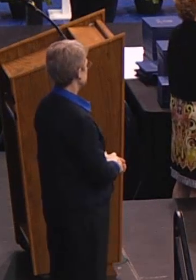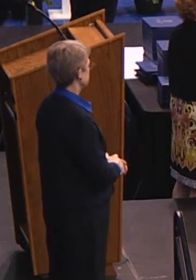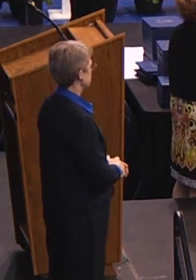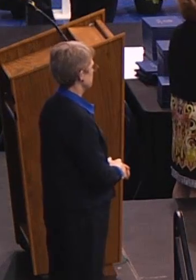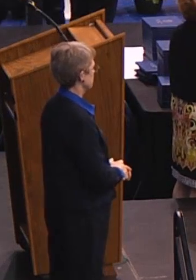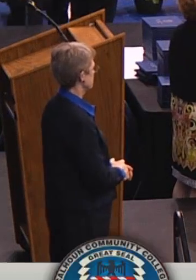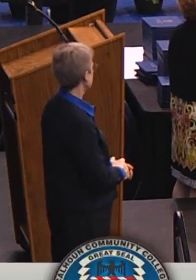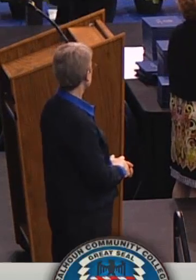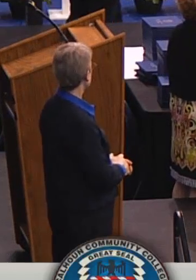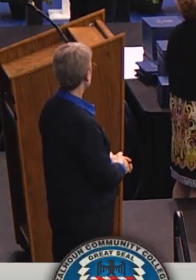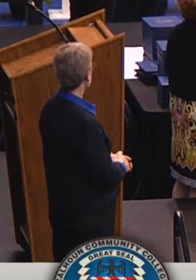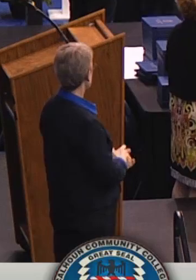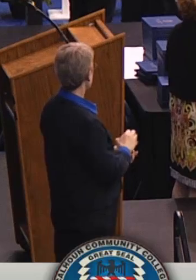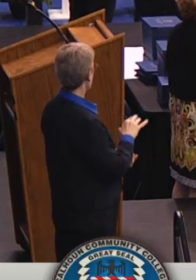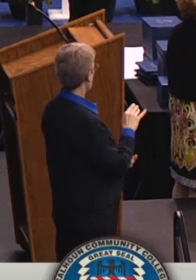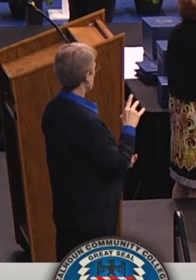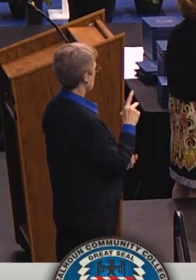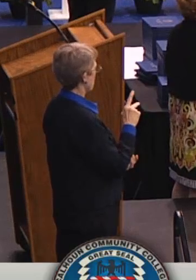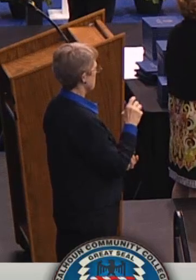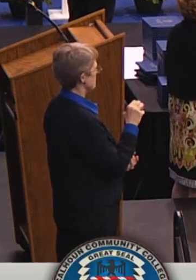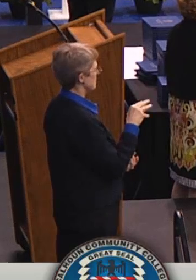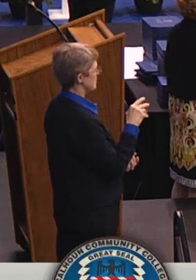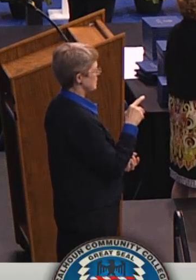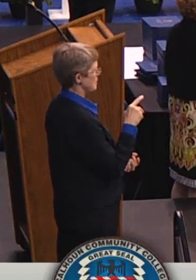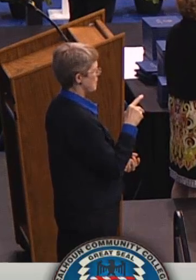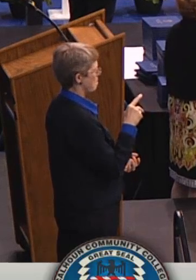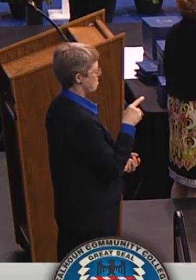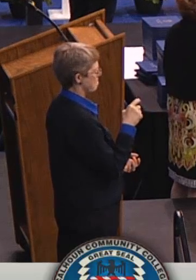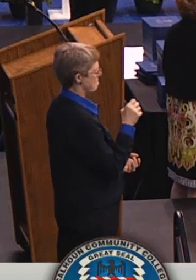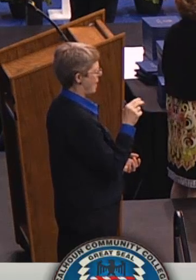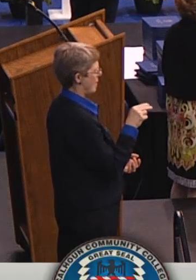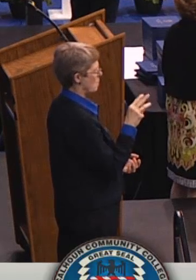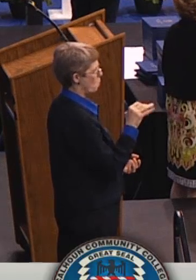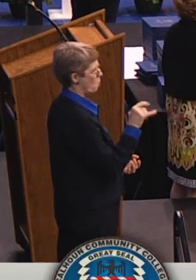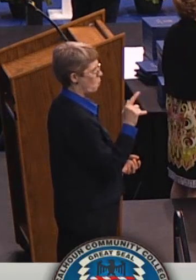Mark Spangler, Automation, Robotics.